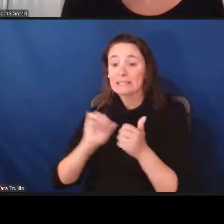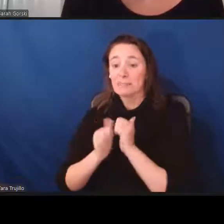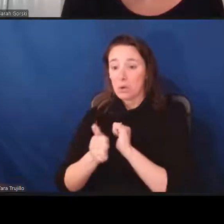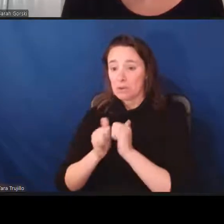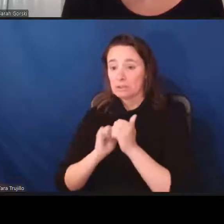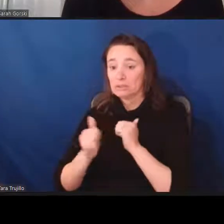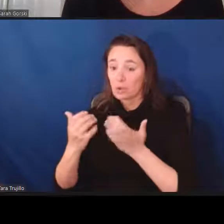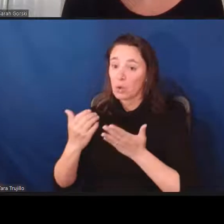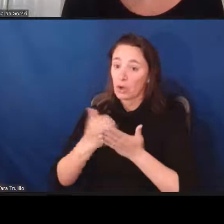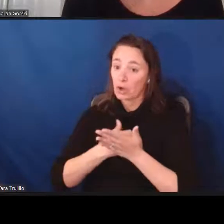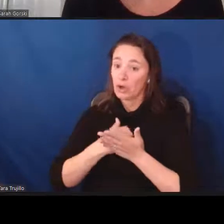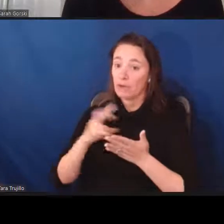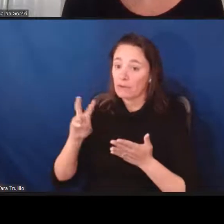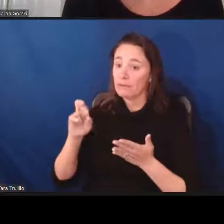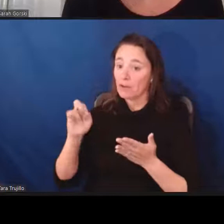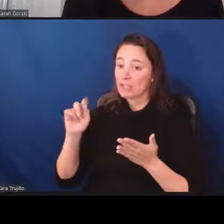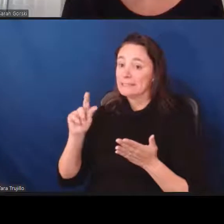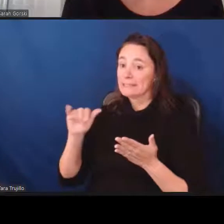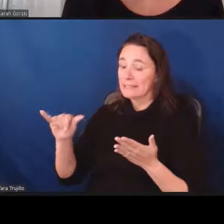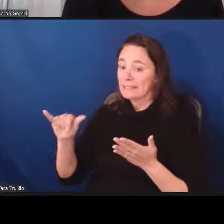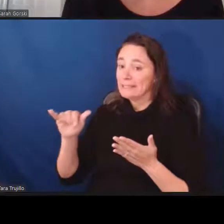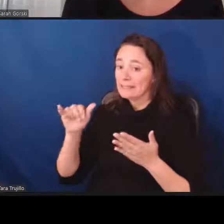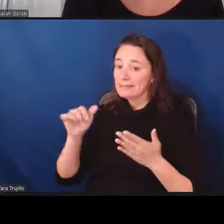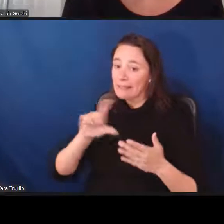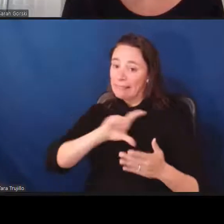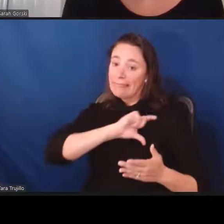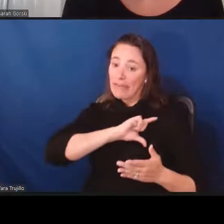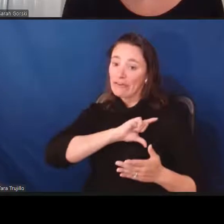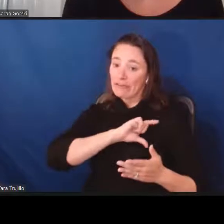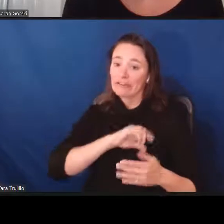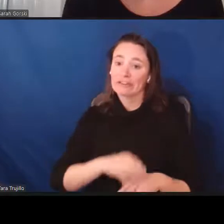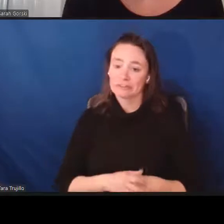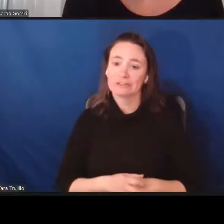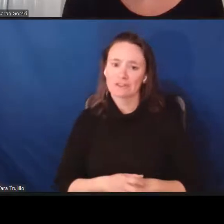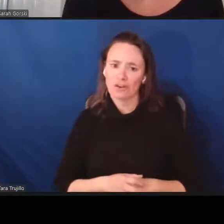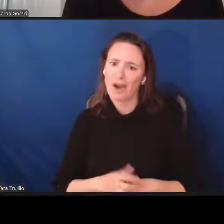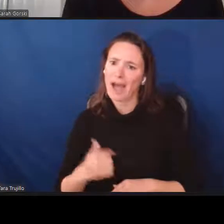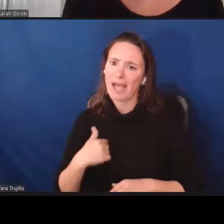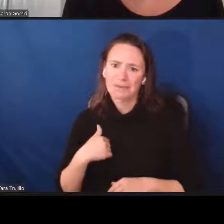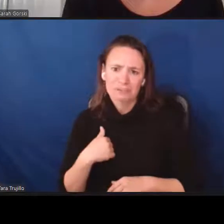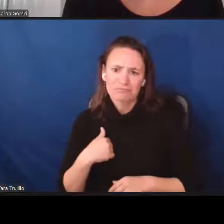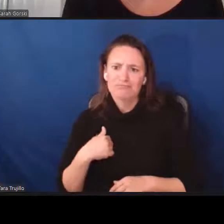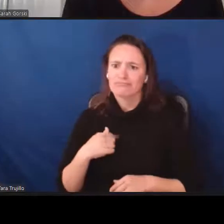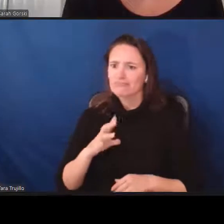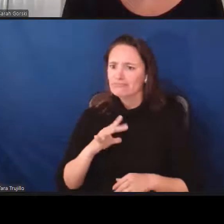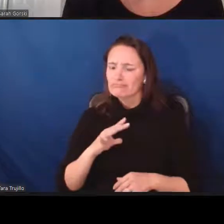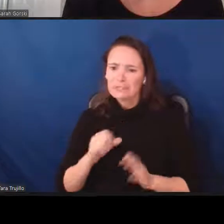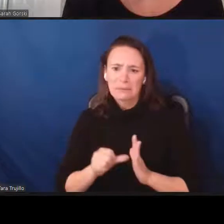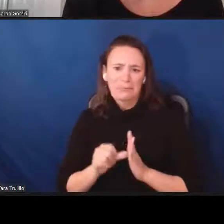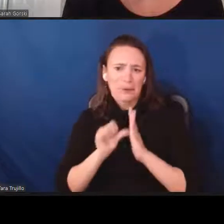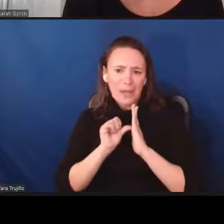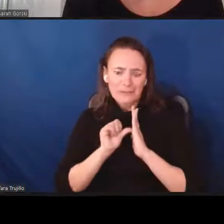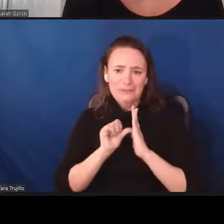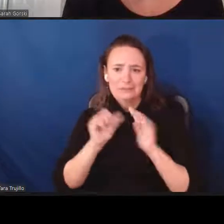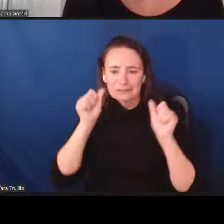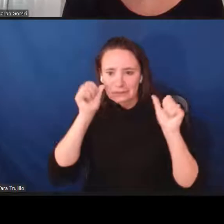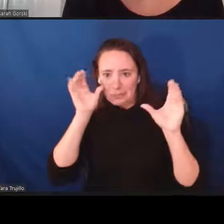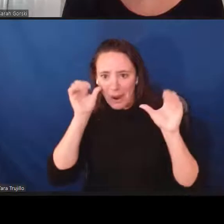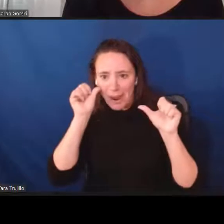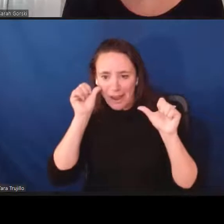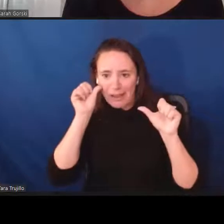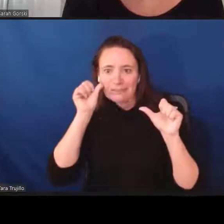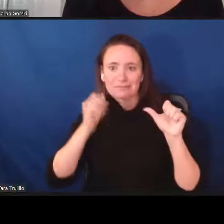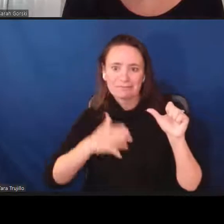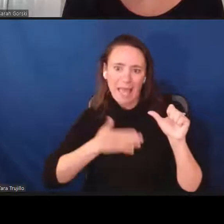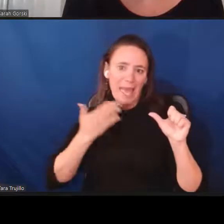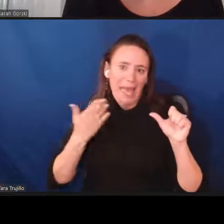of Illinois. And I was just so impressed and surprised pleasantly with that. And they had other programs